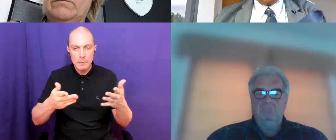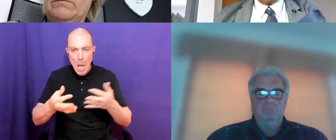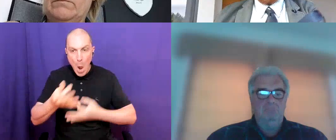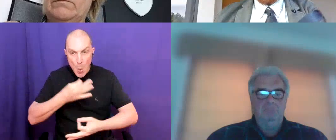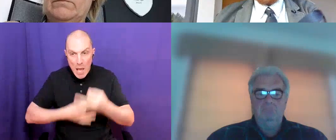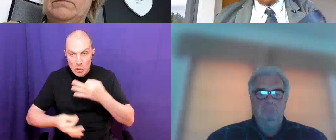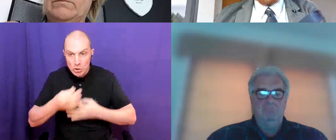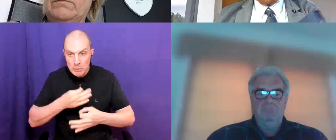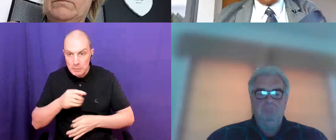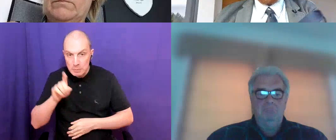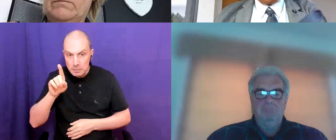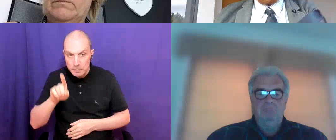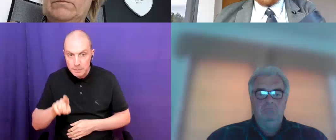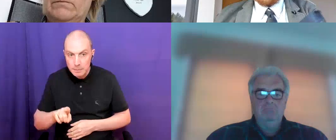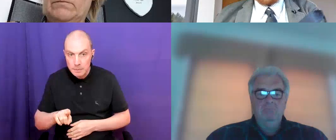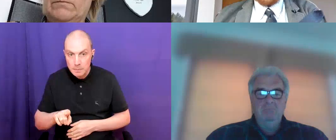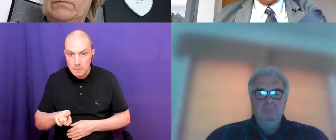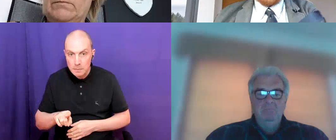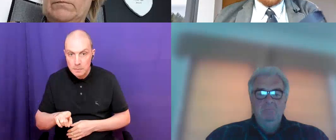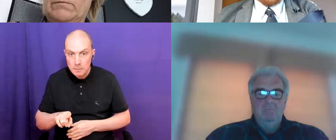information today. No.